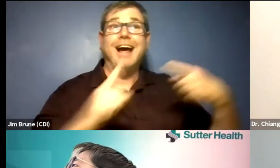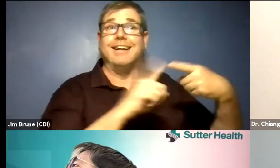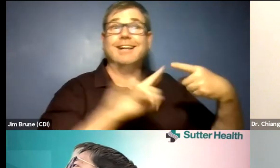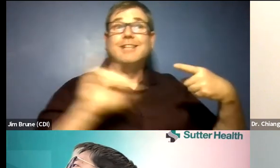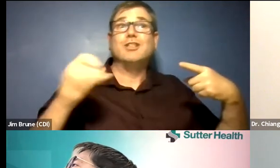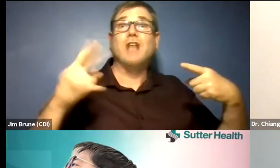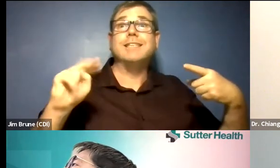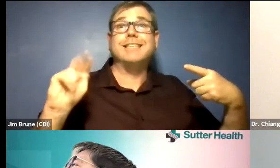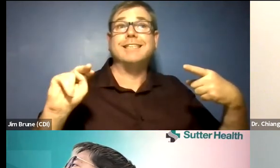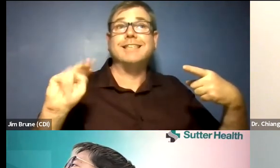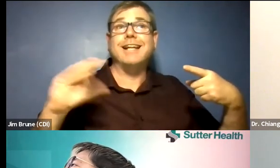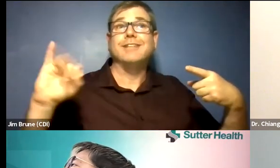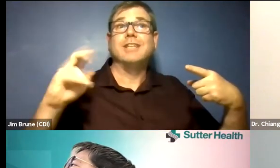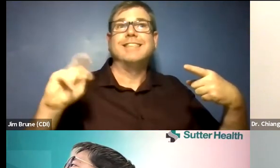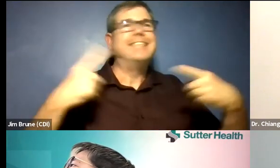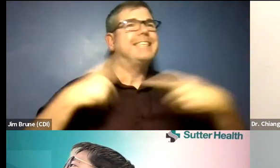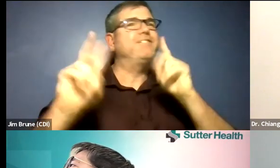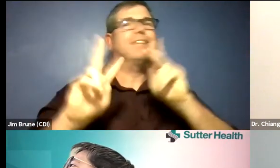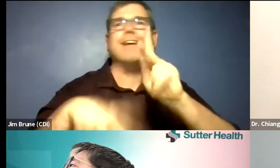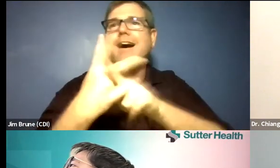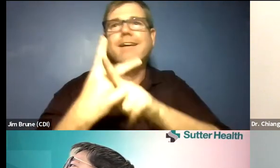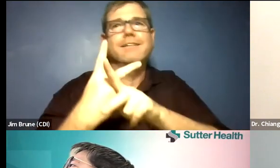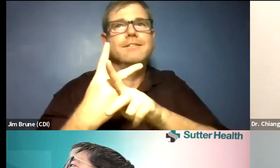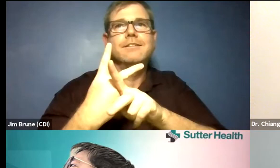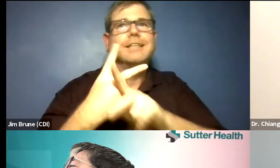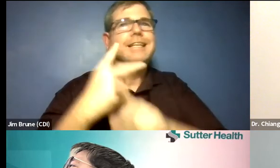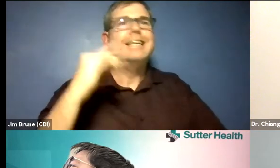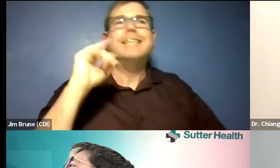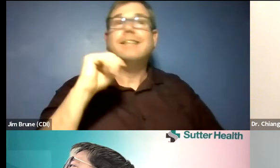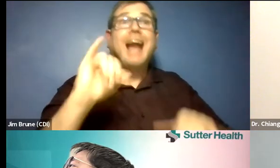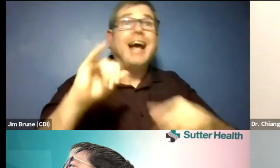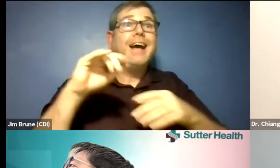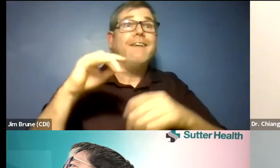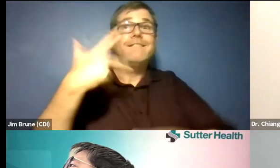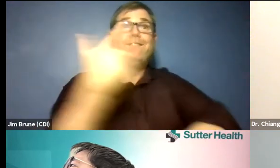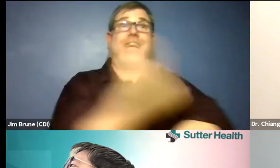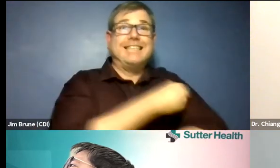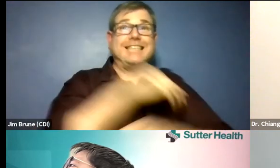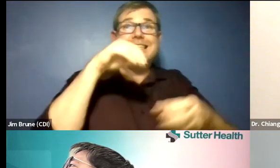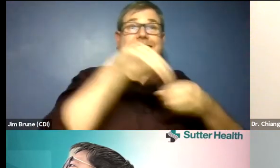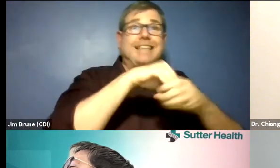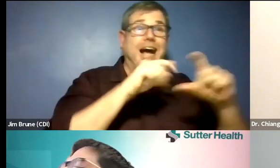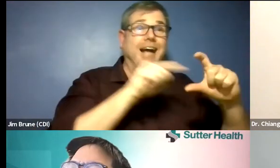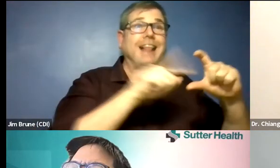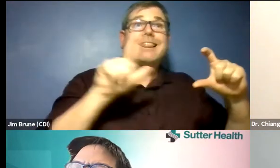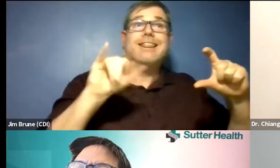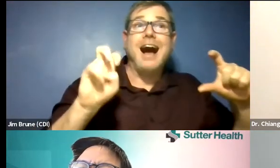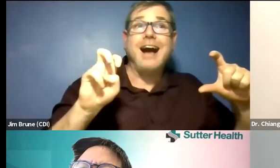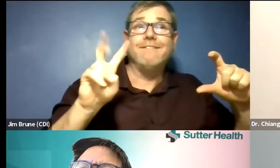still not a live virus. It is a DNA vaccine. The big difference is it's one